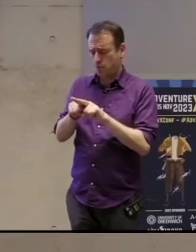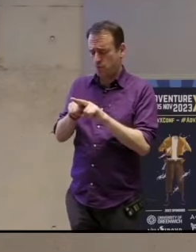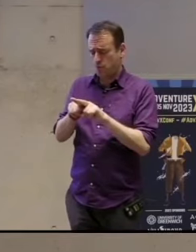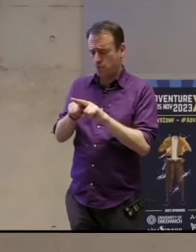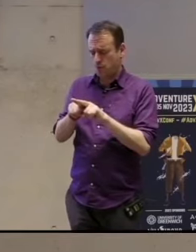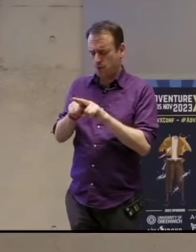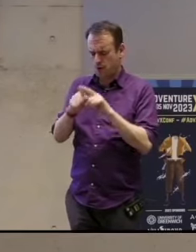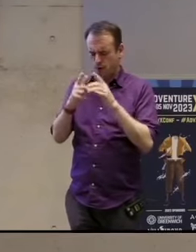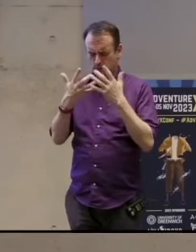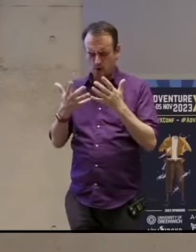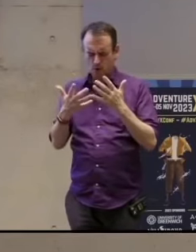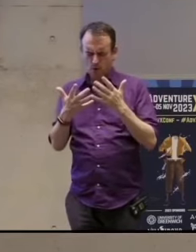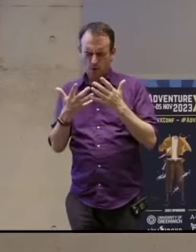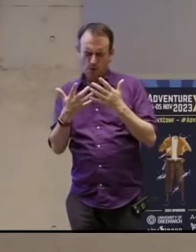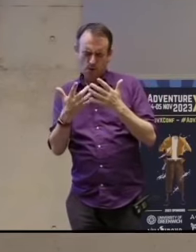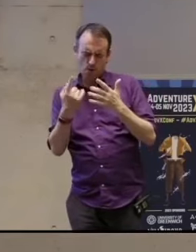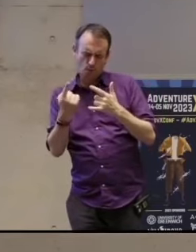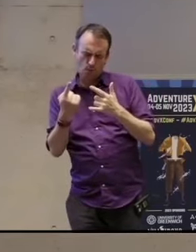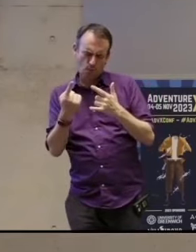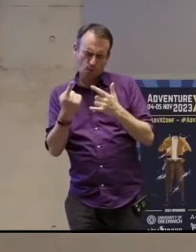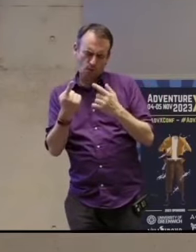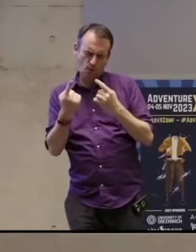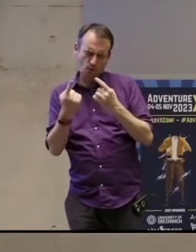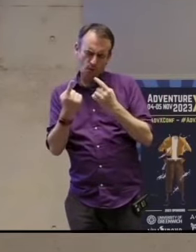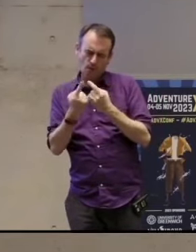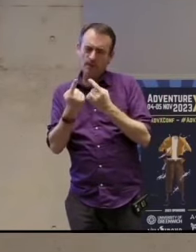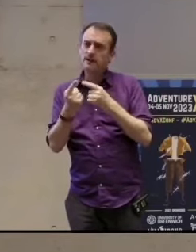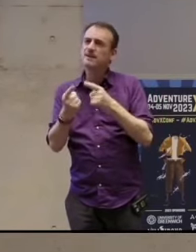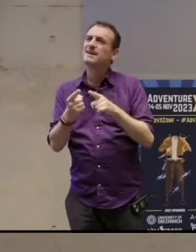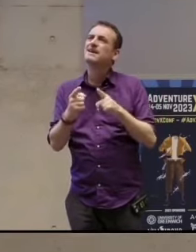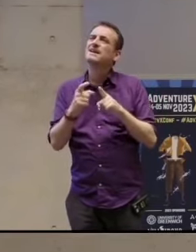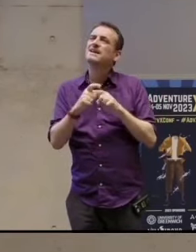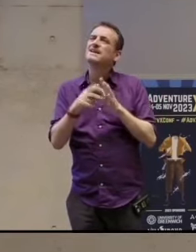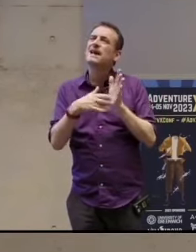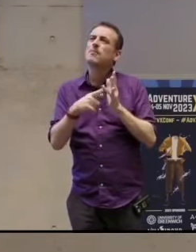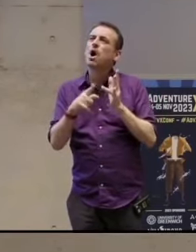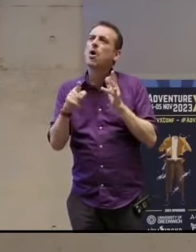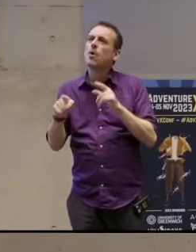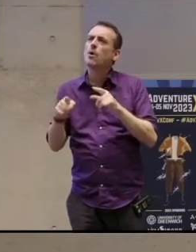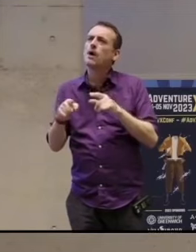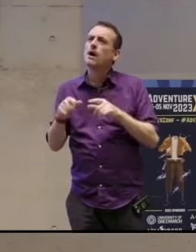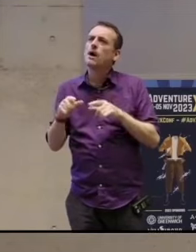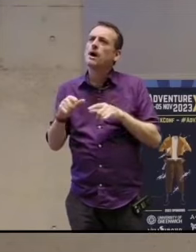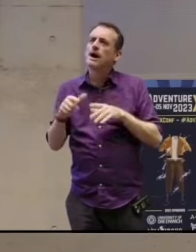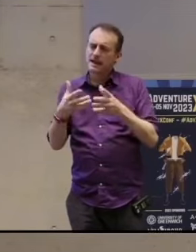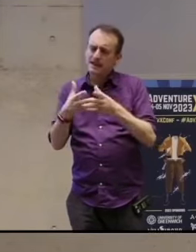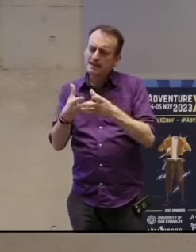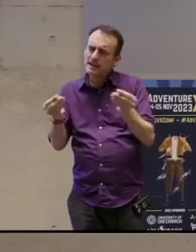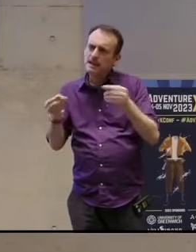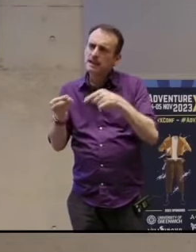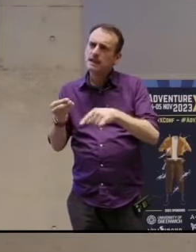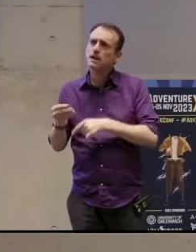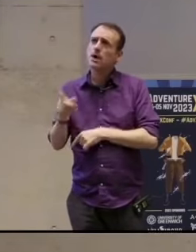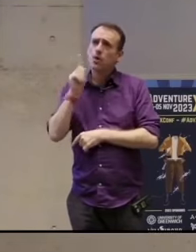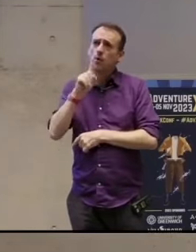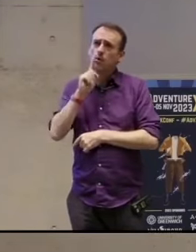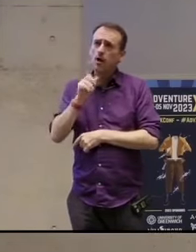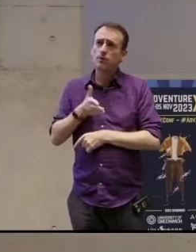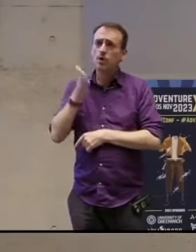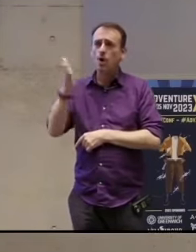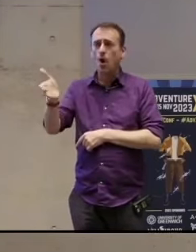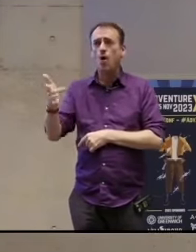so one of the things that we did for our demo was a sequence where she needs to go to the toilet and she's forgotten where